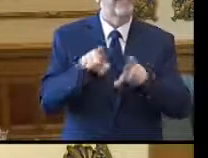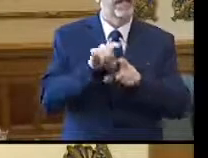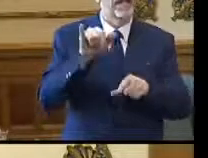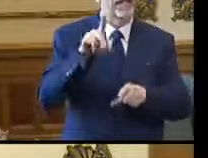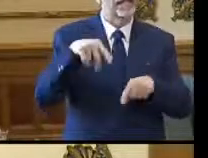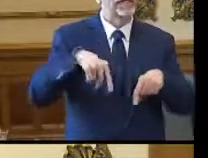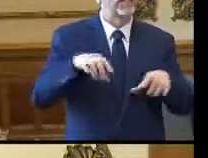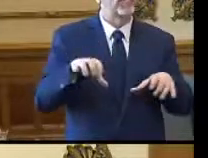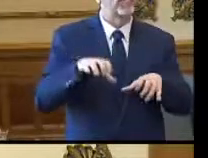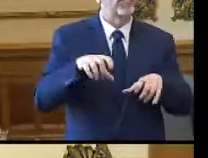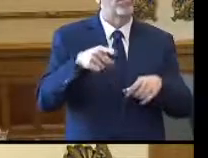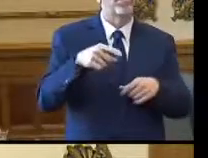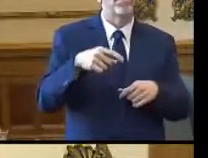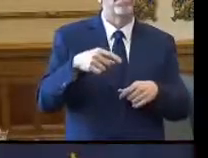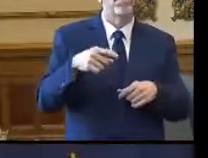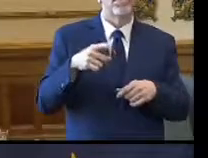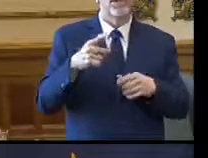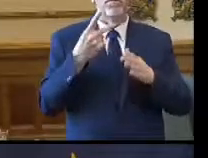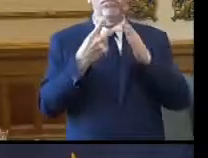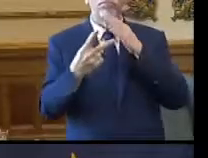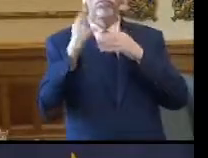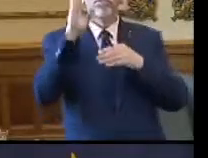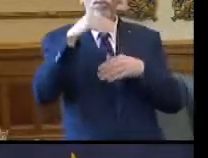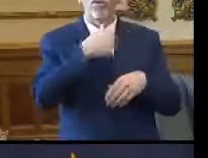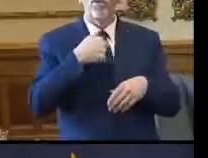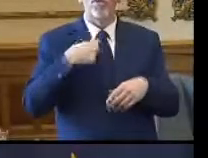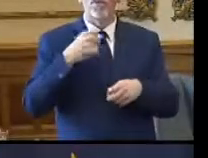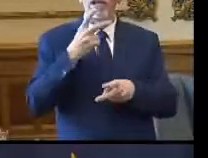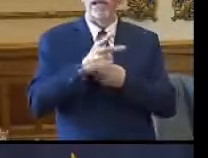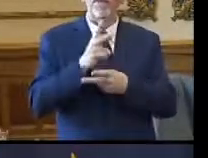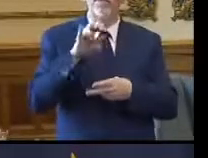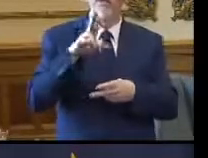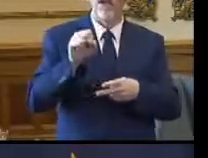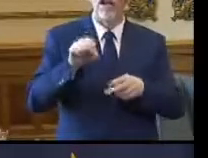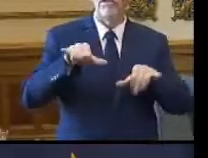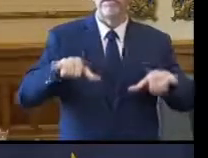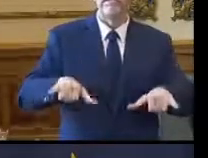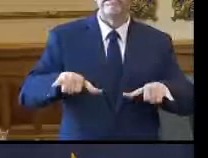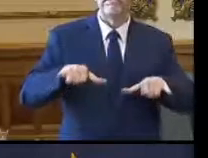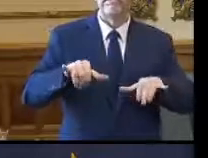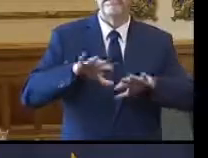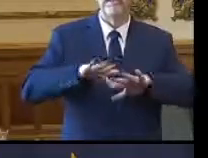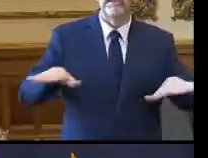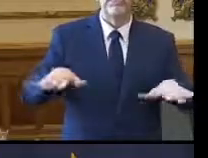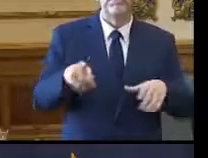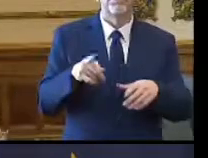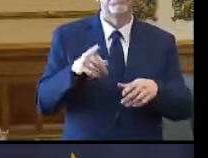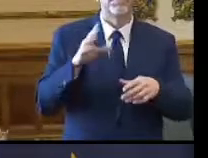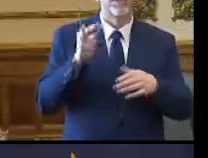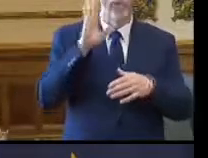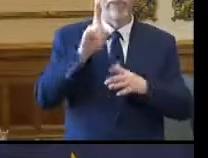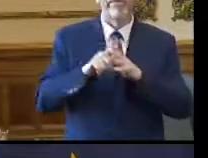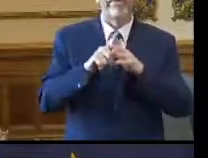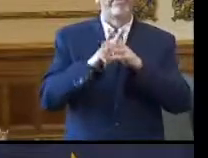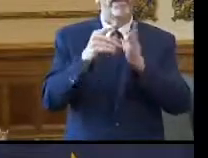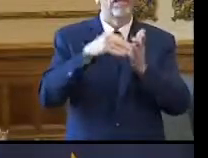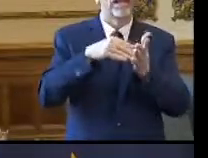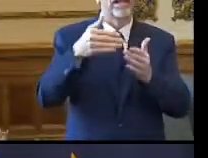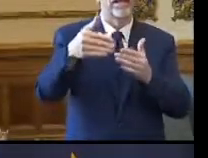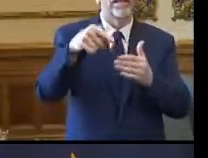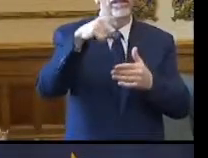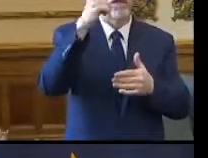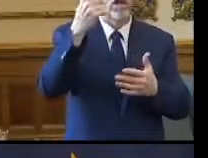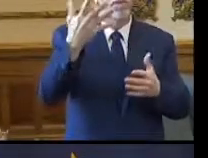Indiana has in anticipation that we may beat this virus back here, only to see it rear its ugly head again early this